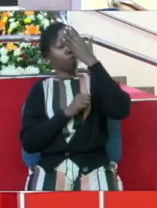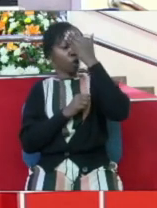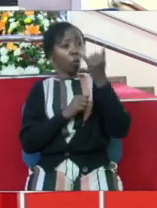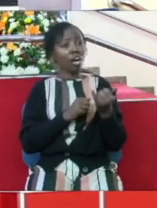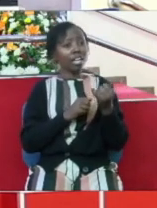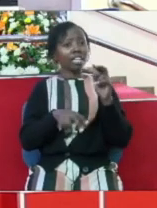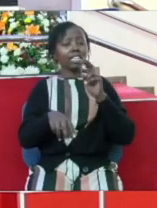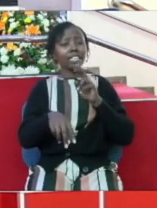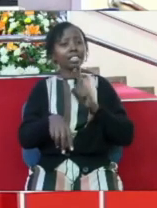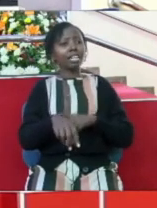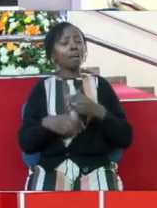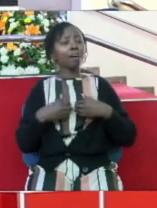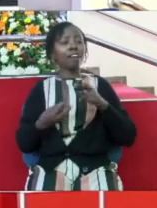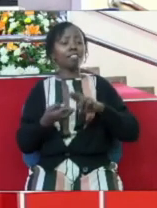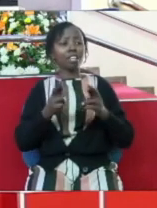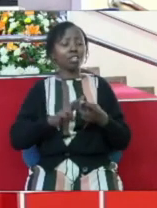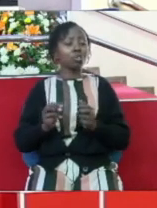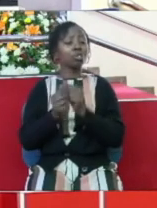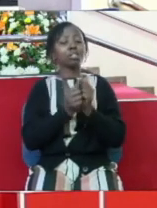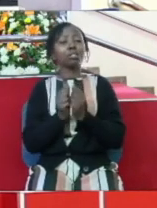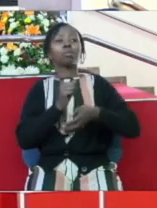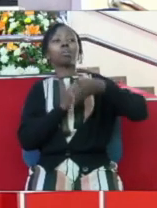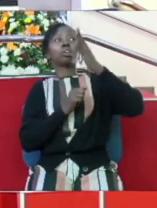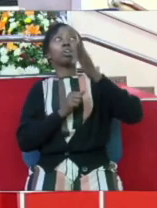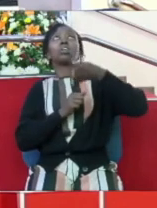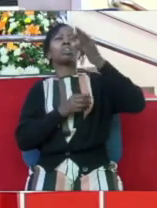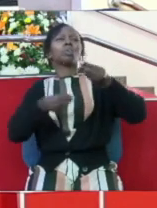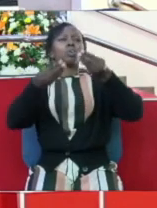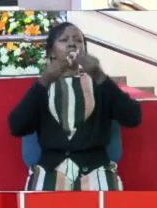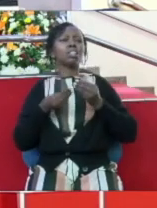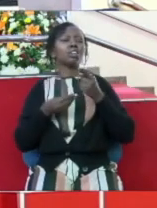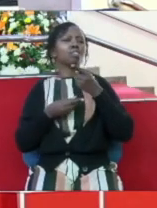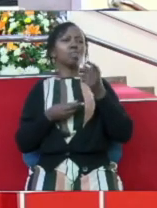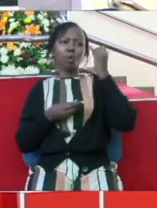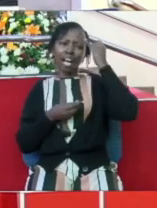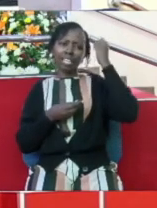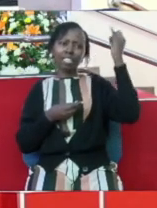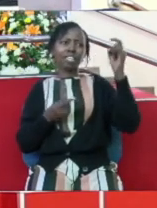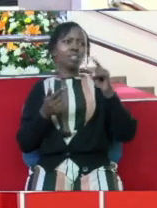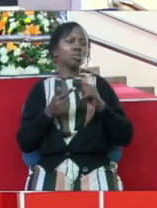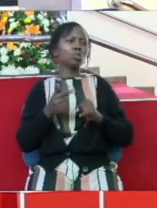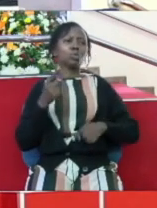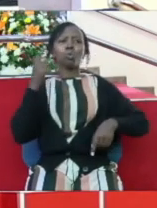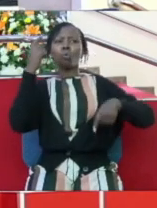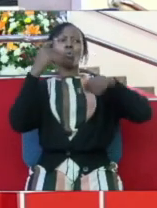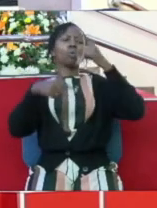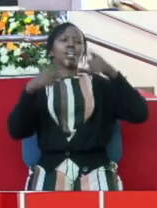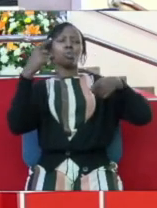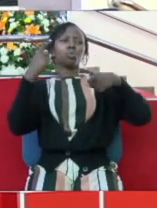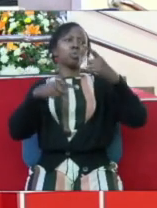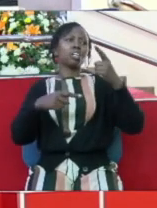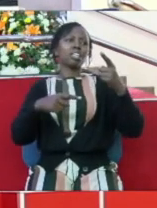place of intimacy. Kwa sababu ni mahali pa ushirika huo. That he will give you ideas to prosper without having to work too much. Ambapo